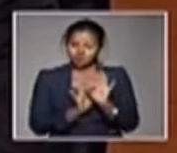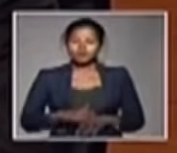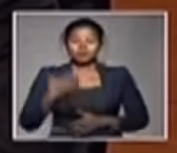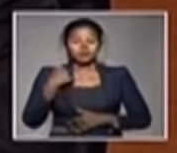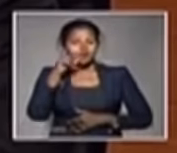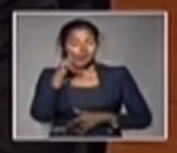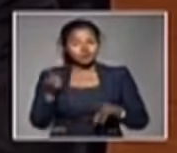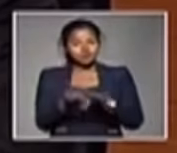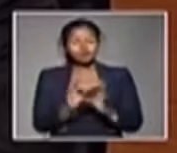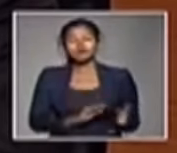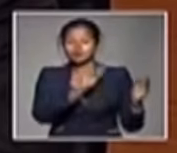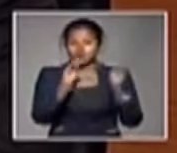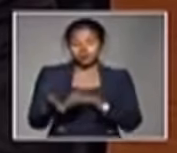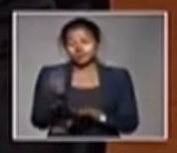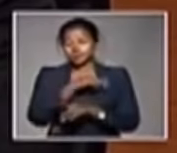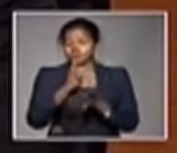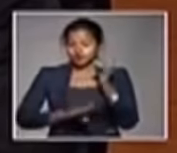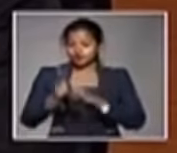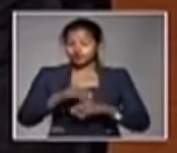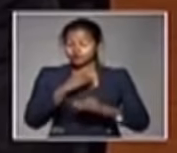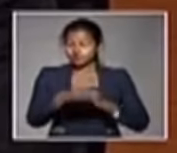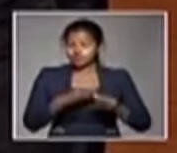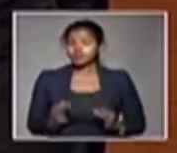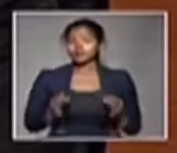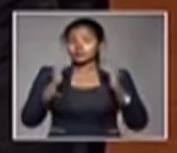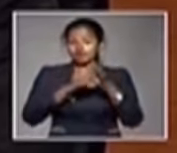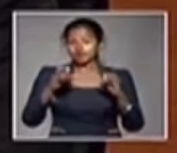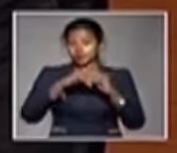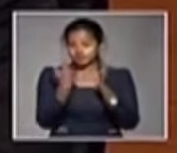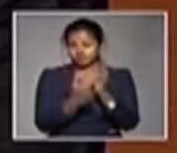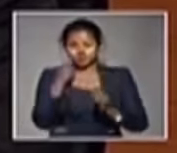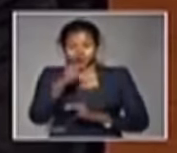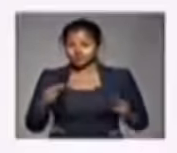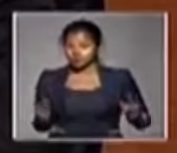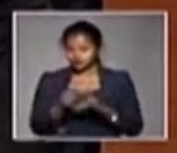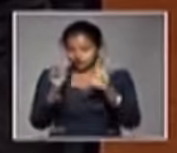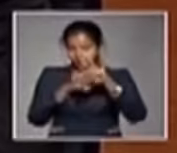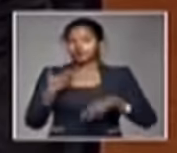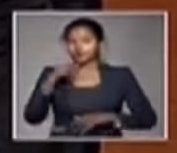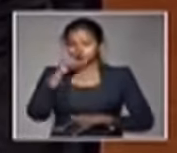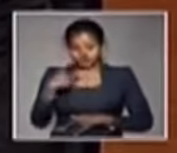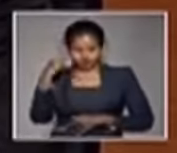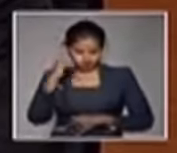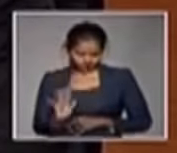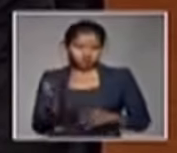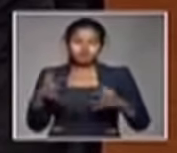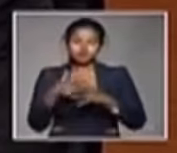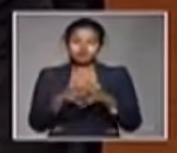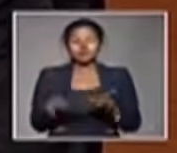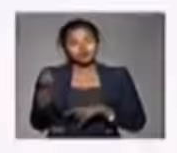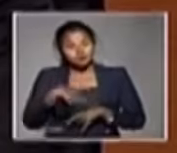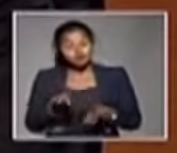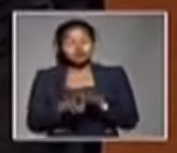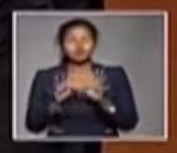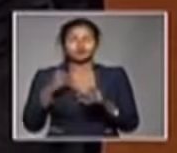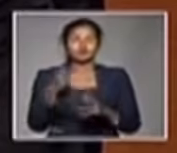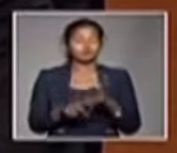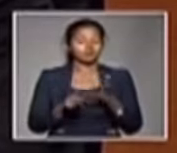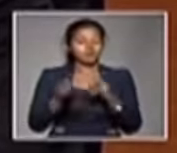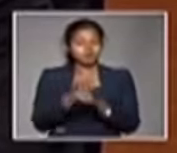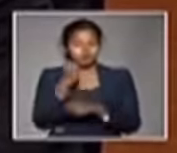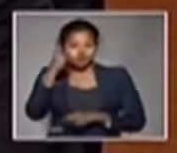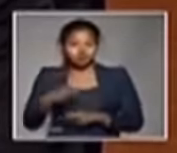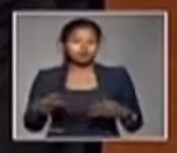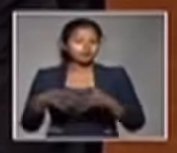them to bring in the former Minister of Economic Development, Basil Rajapaksa, to Parliament. However, Vimal Wirawansa and Udaya Gamanpila from the same faction opposed